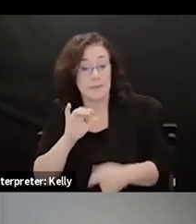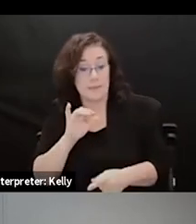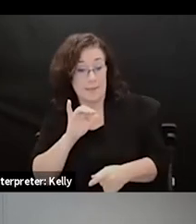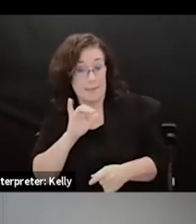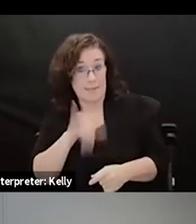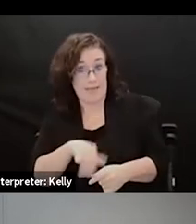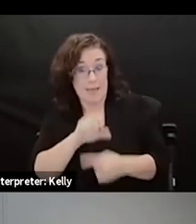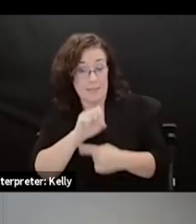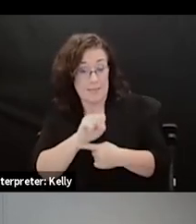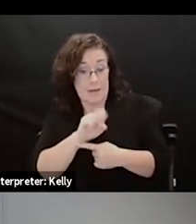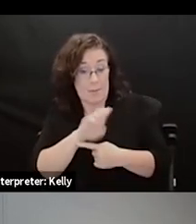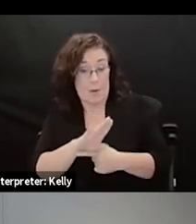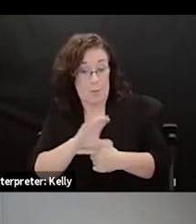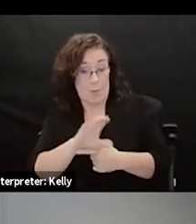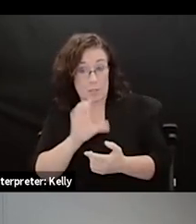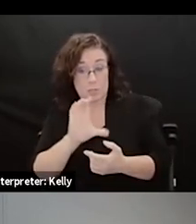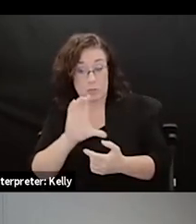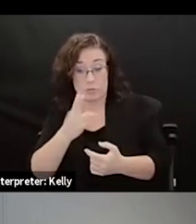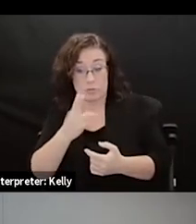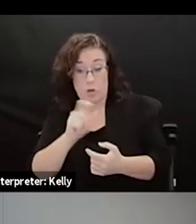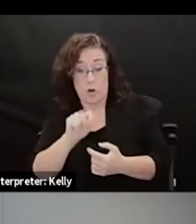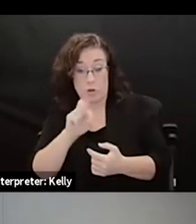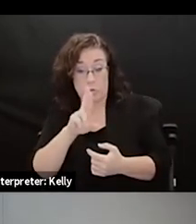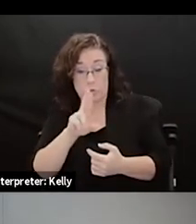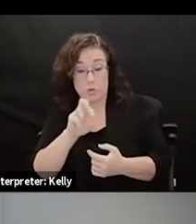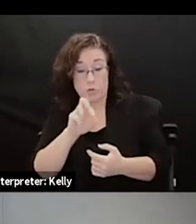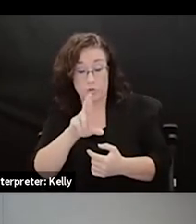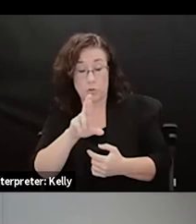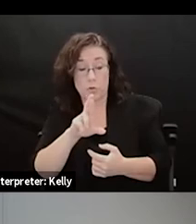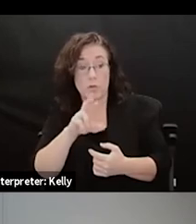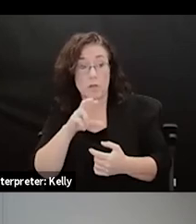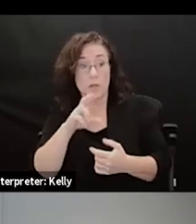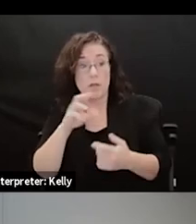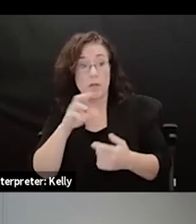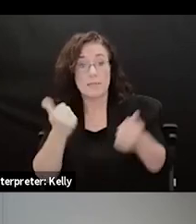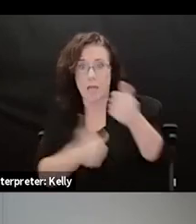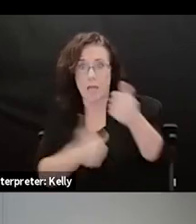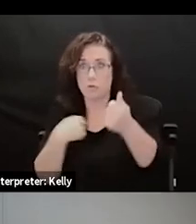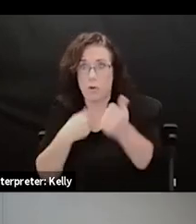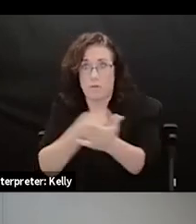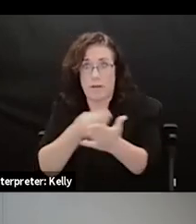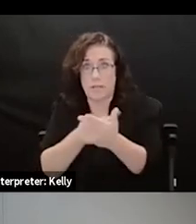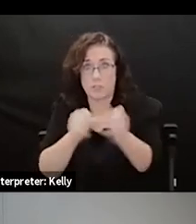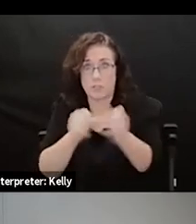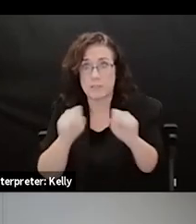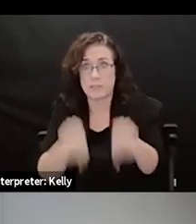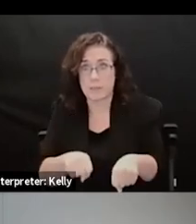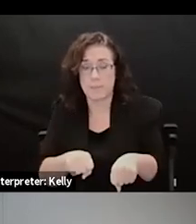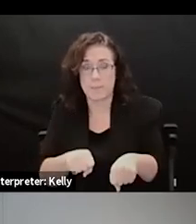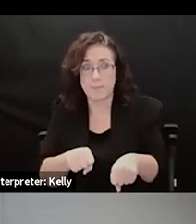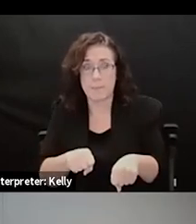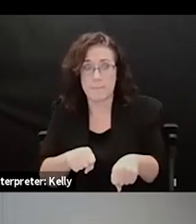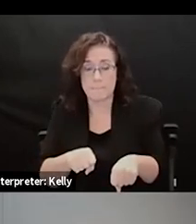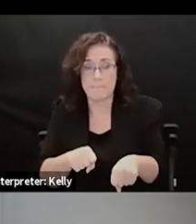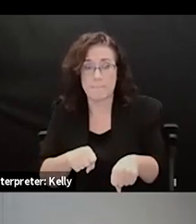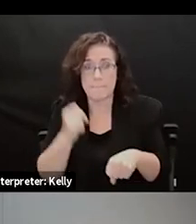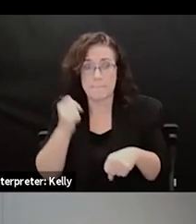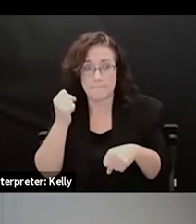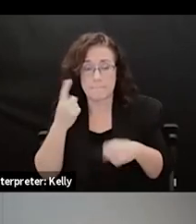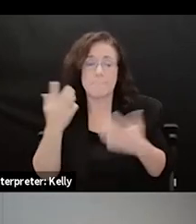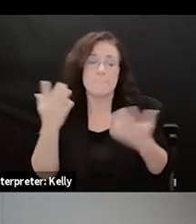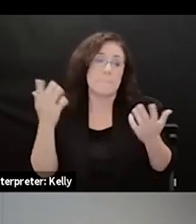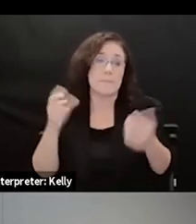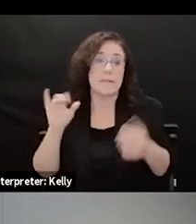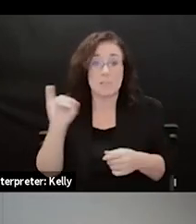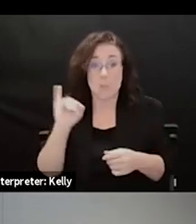fun nine so they are part so shiloh uh ed um i bailey looks at their entire audit